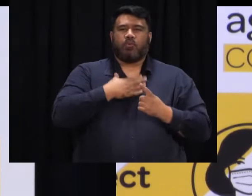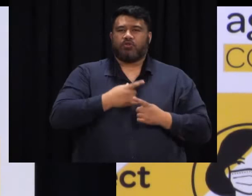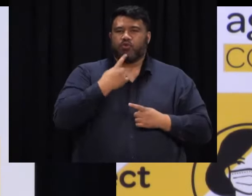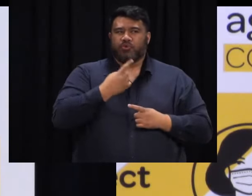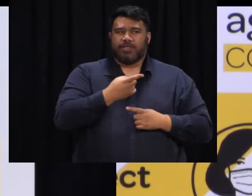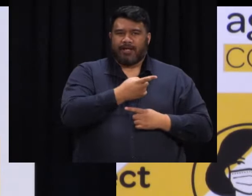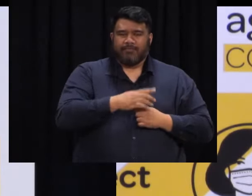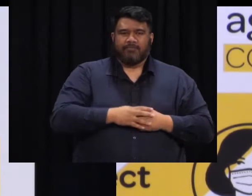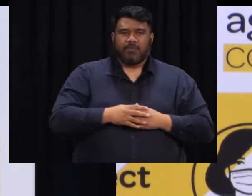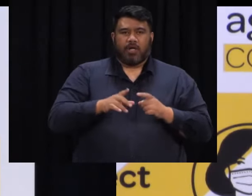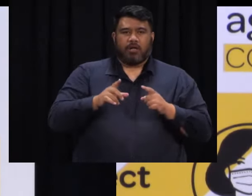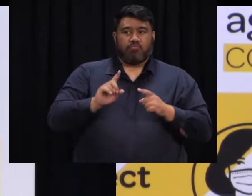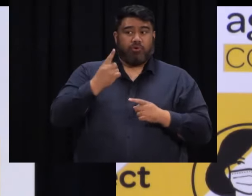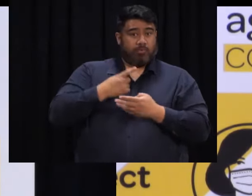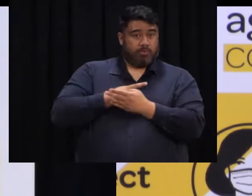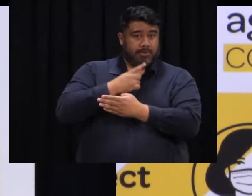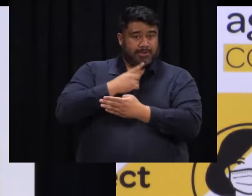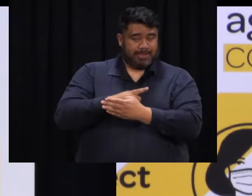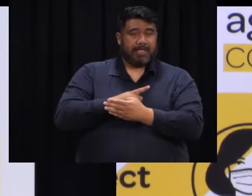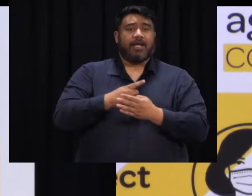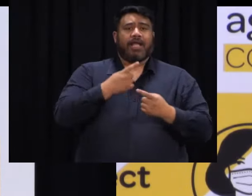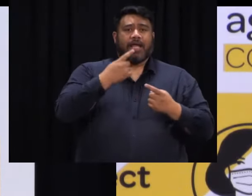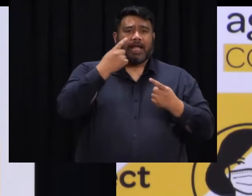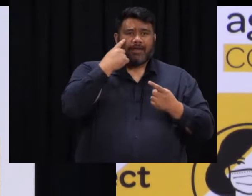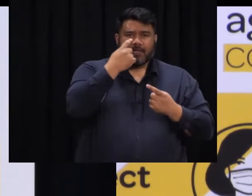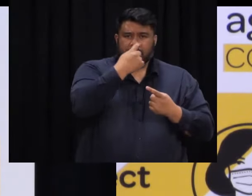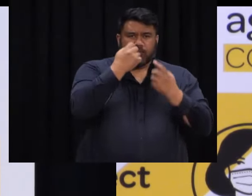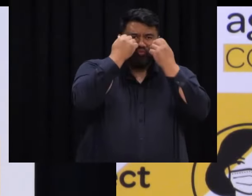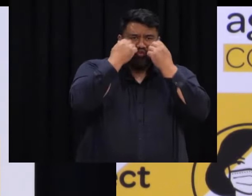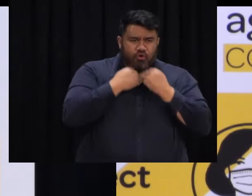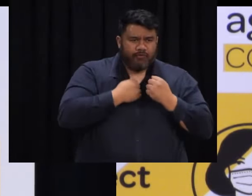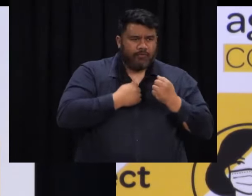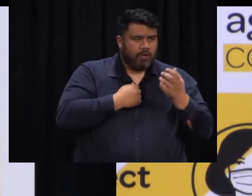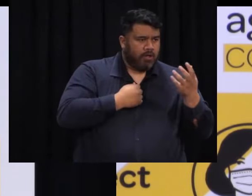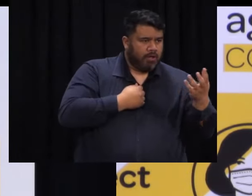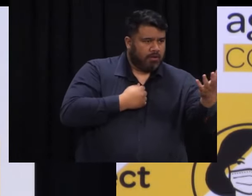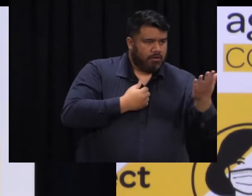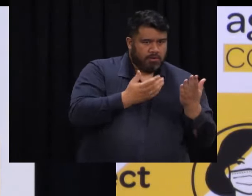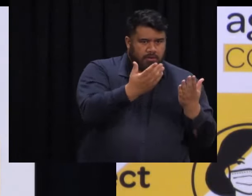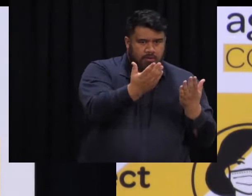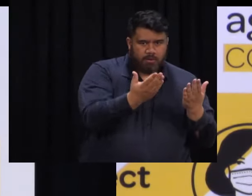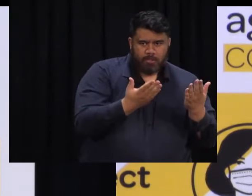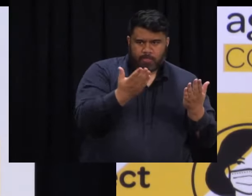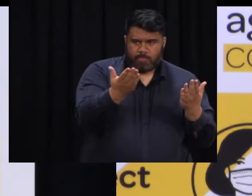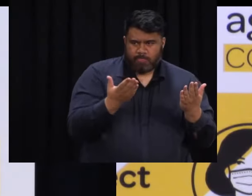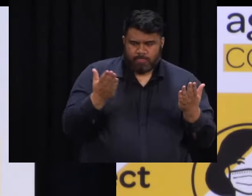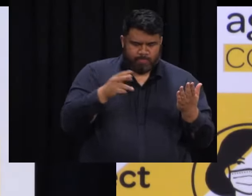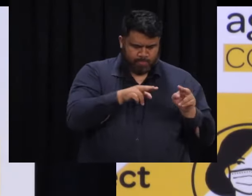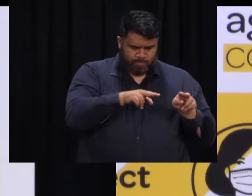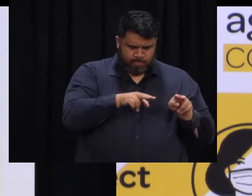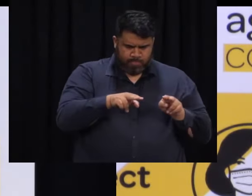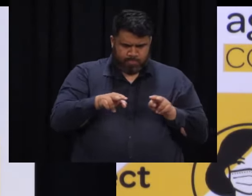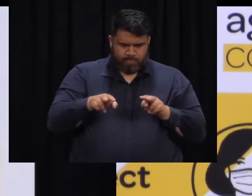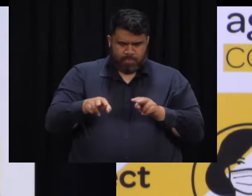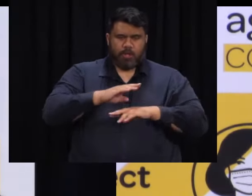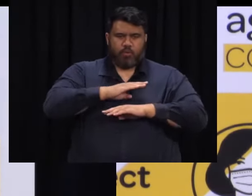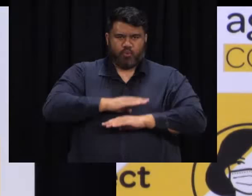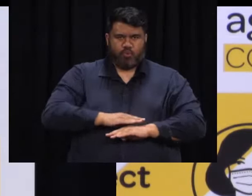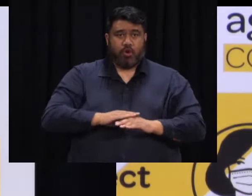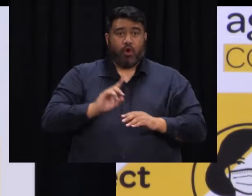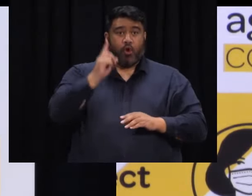PM has said, good evidence from a range of sources that we don't have widespread undetected transmission in